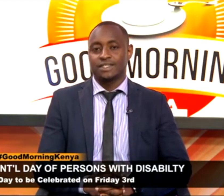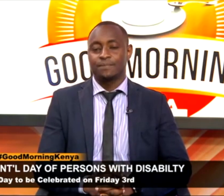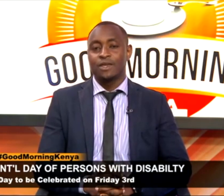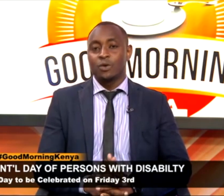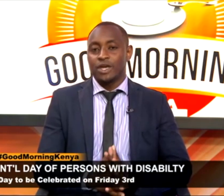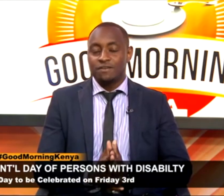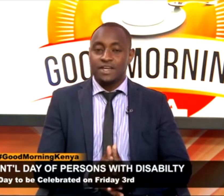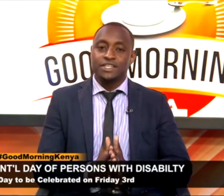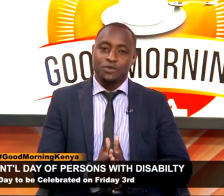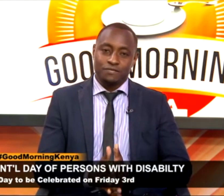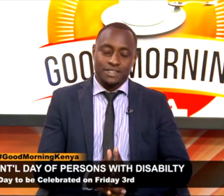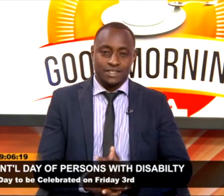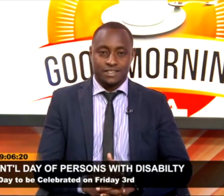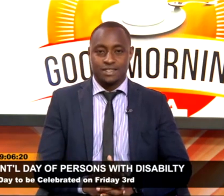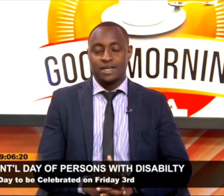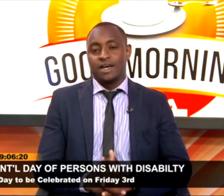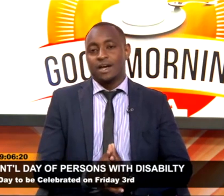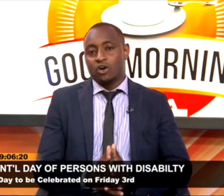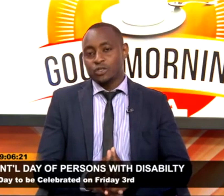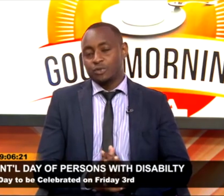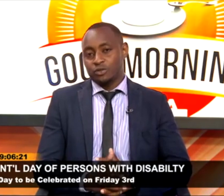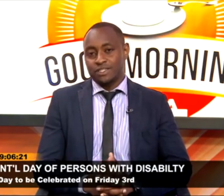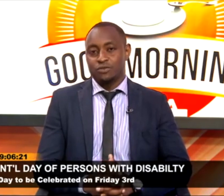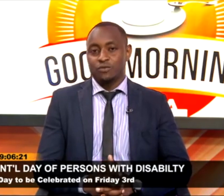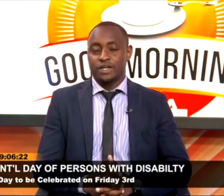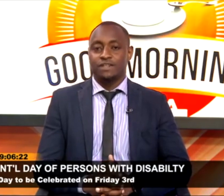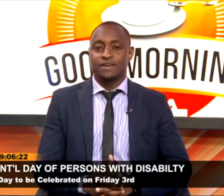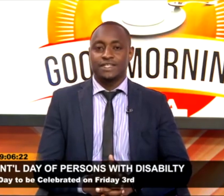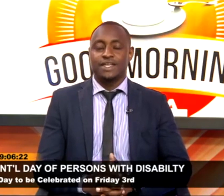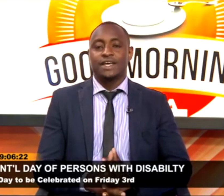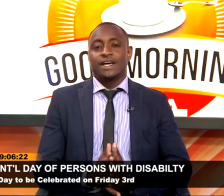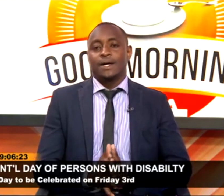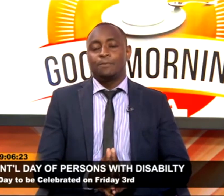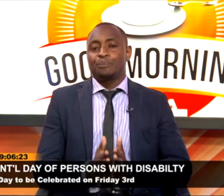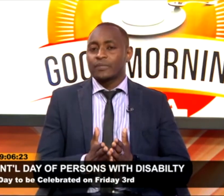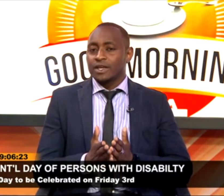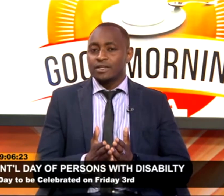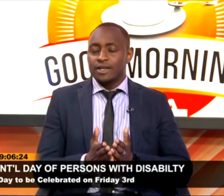Orione Center. We are inviting universities, mm-hmm. Hospitals that we have already invited,